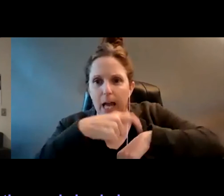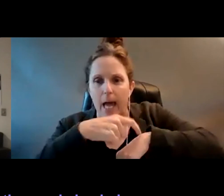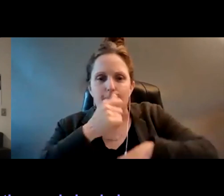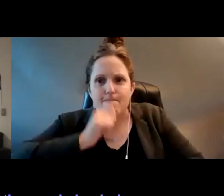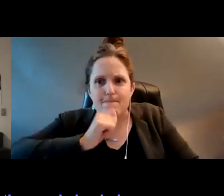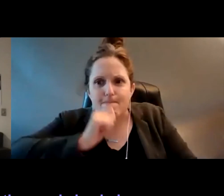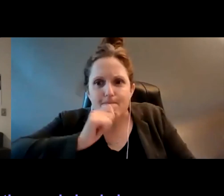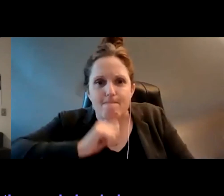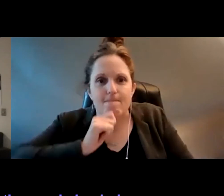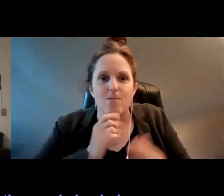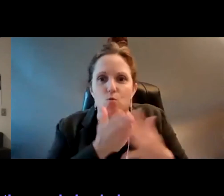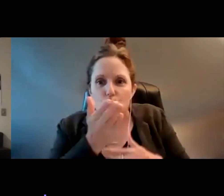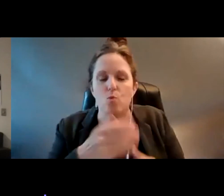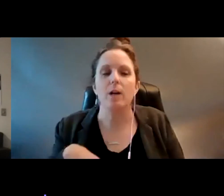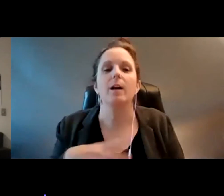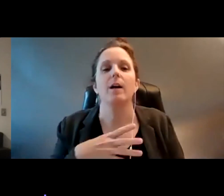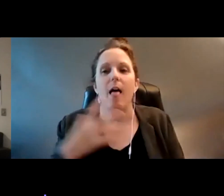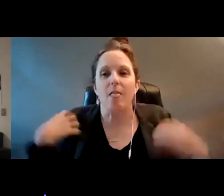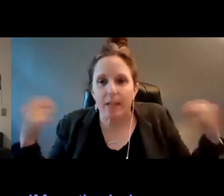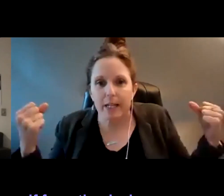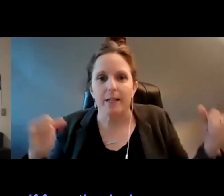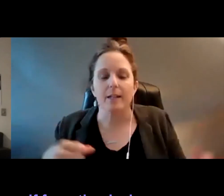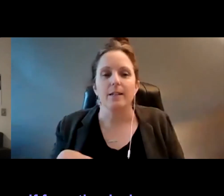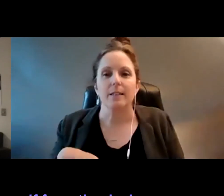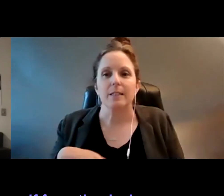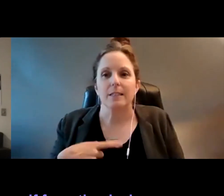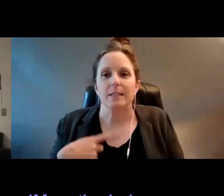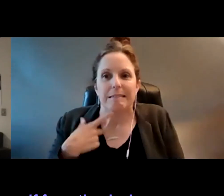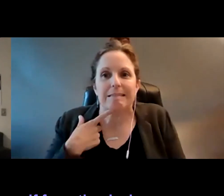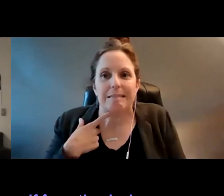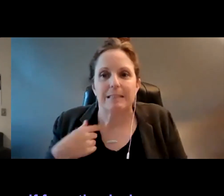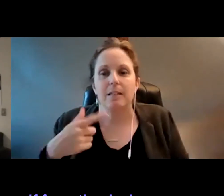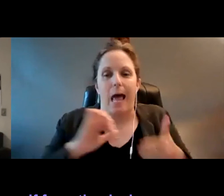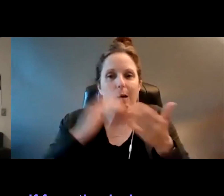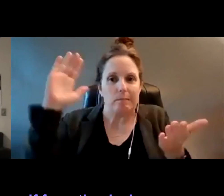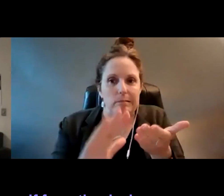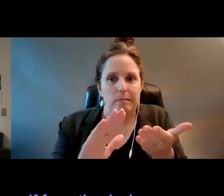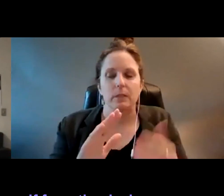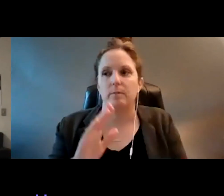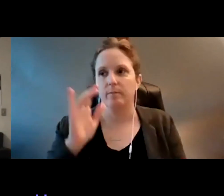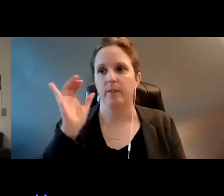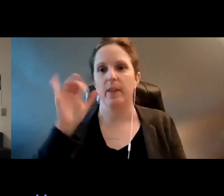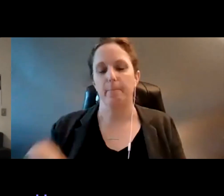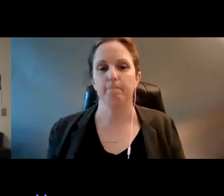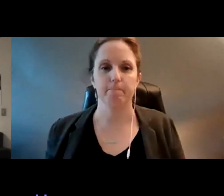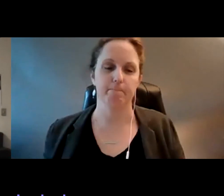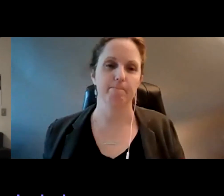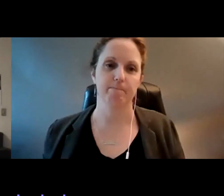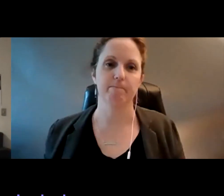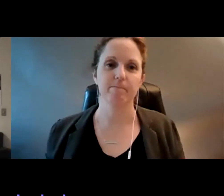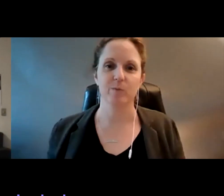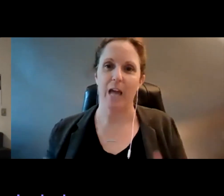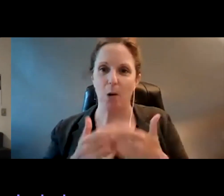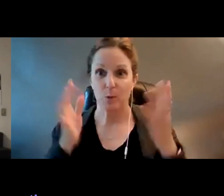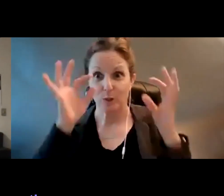One even said they did a dance class together as just sort of getting ready to try to quit. And what are ways that you can fill your time